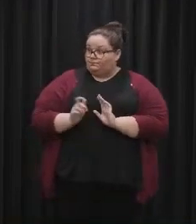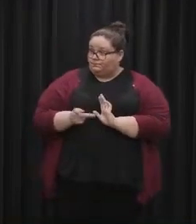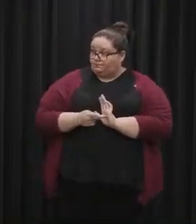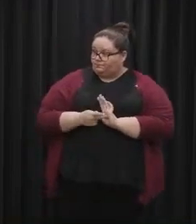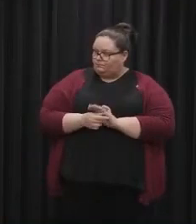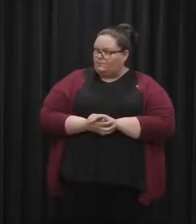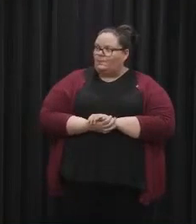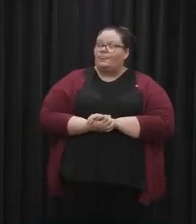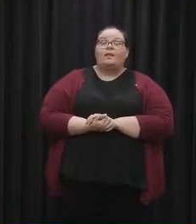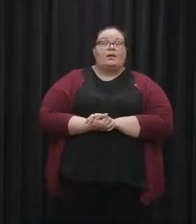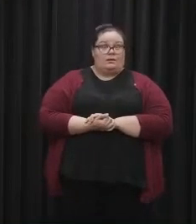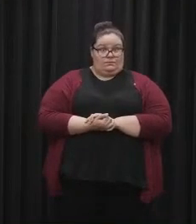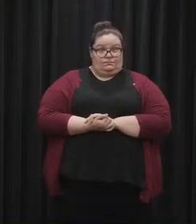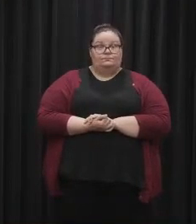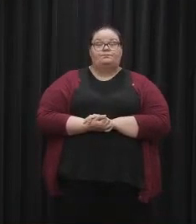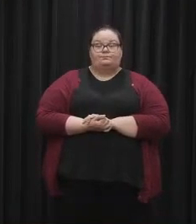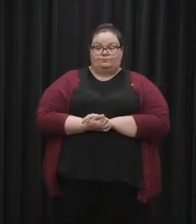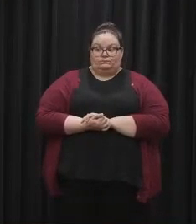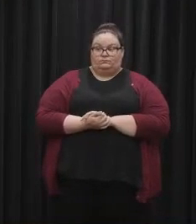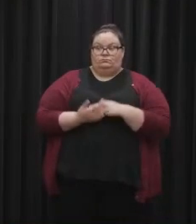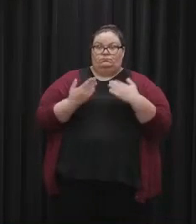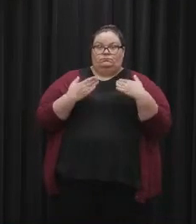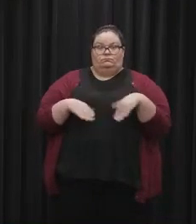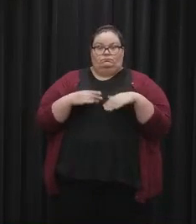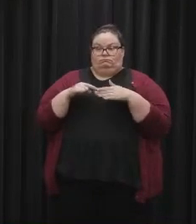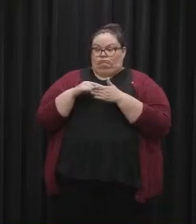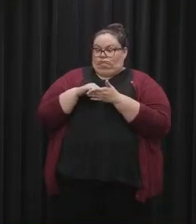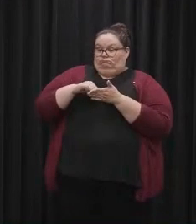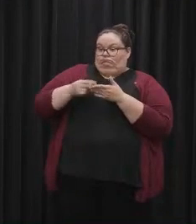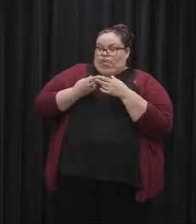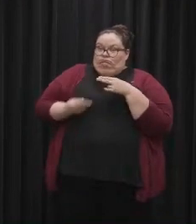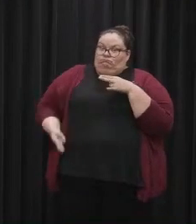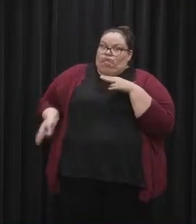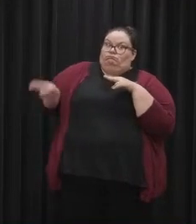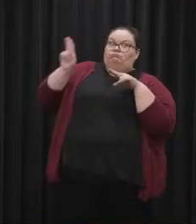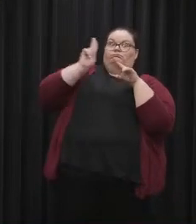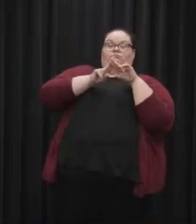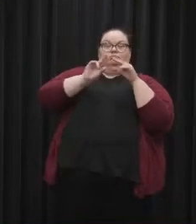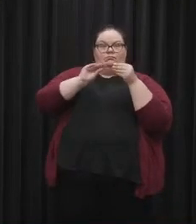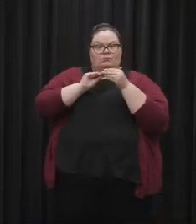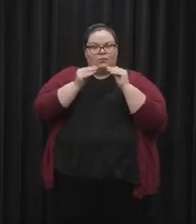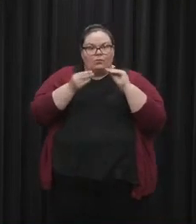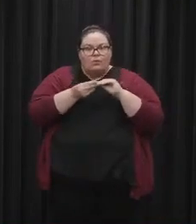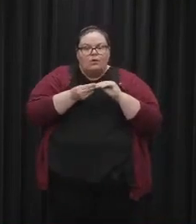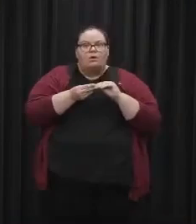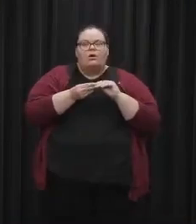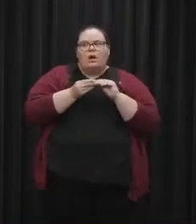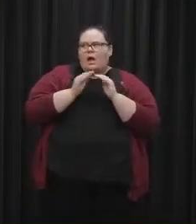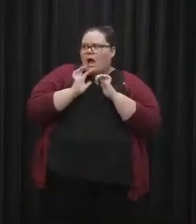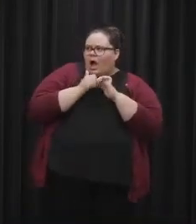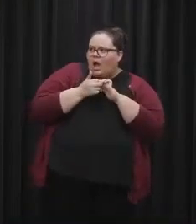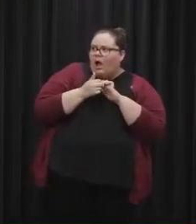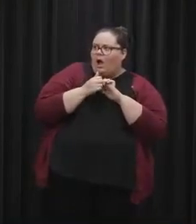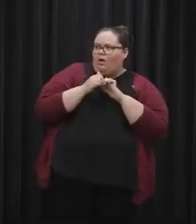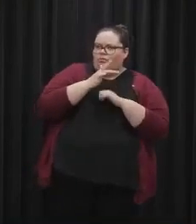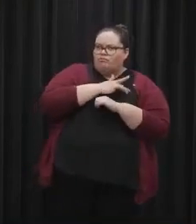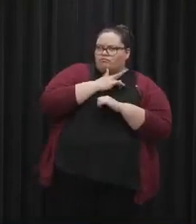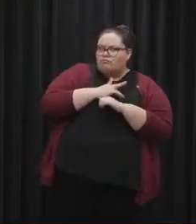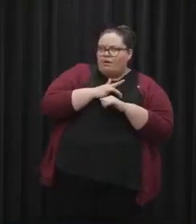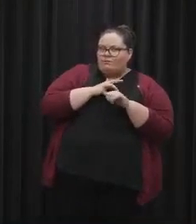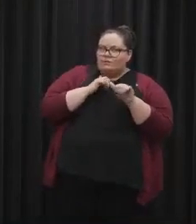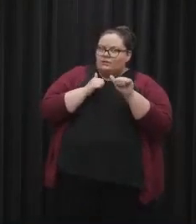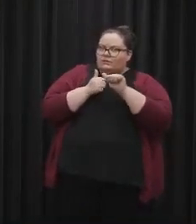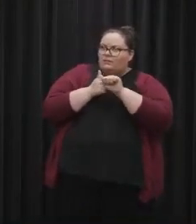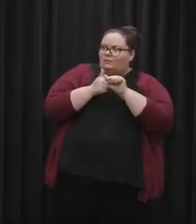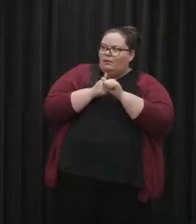Yeah, given the number of new cases that we've seen over the last week, how is the province able to keep